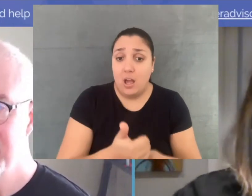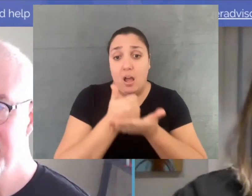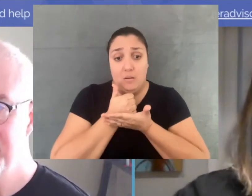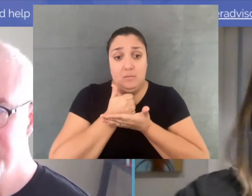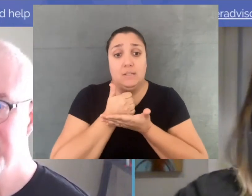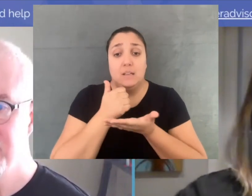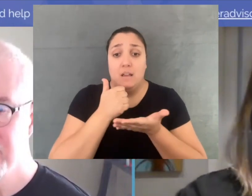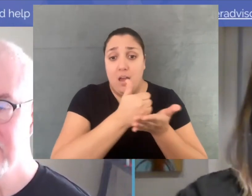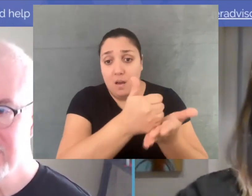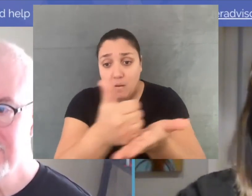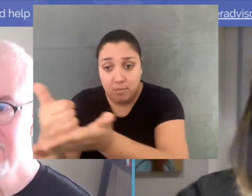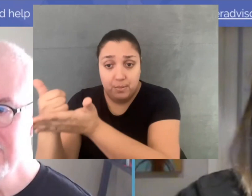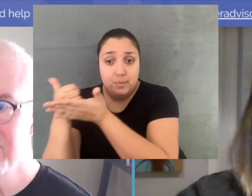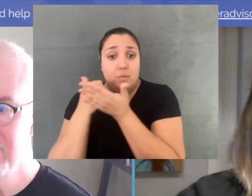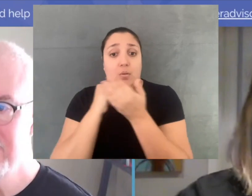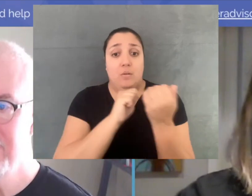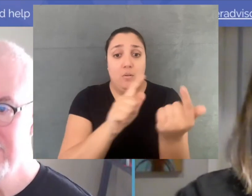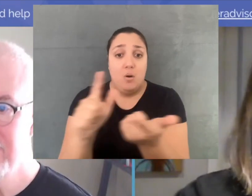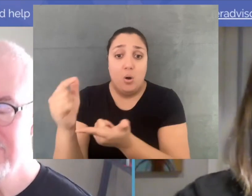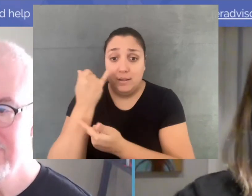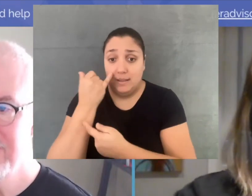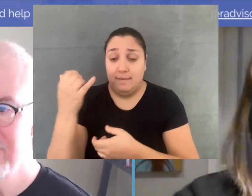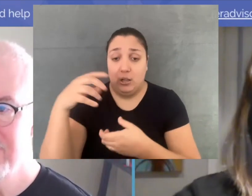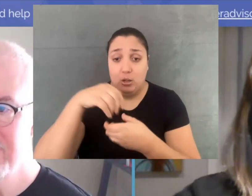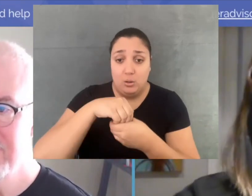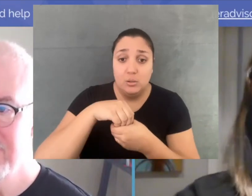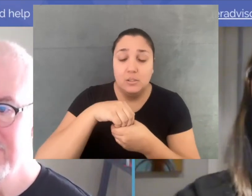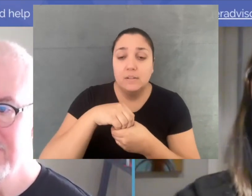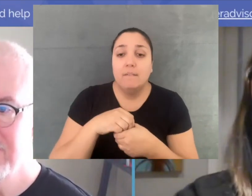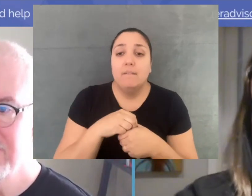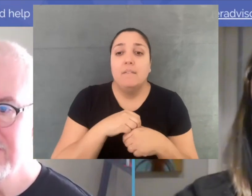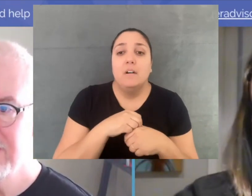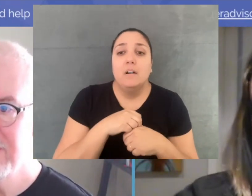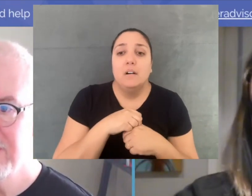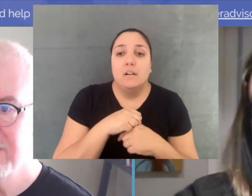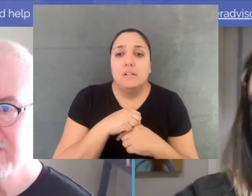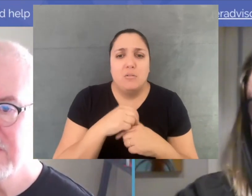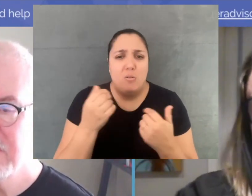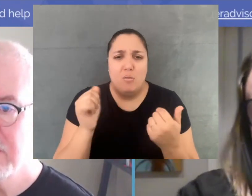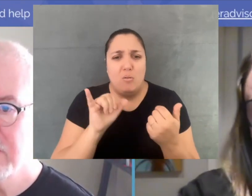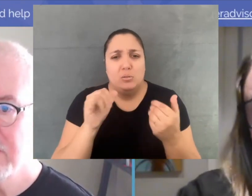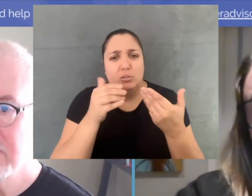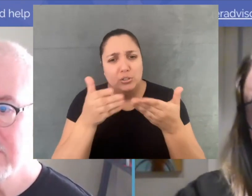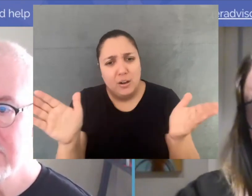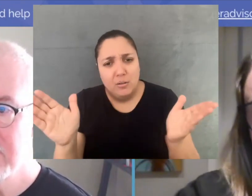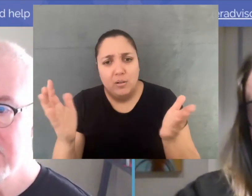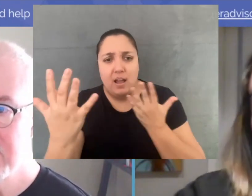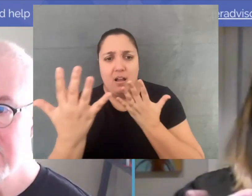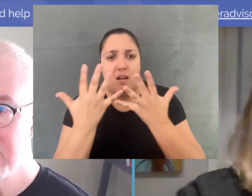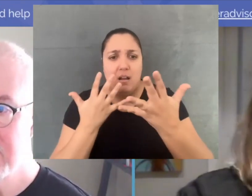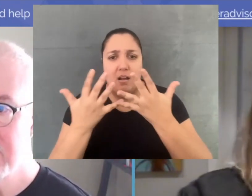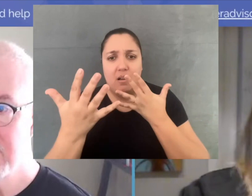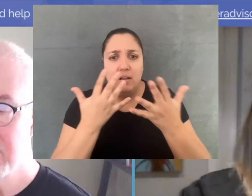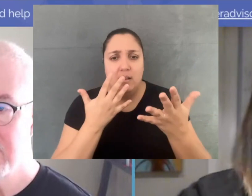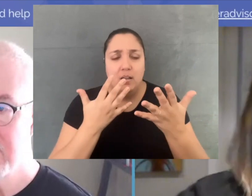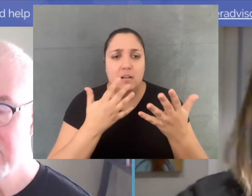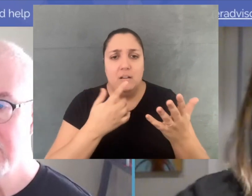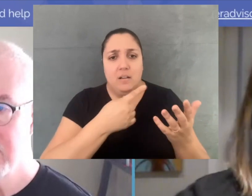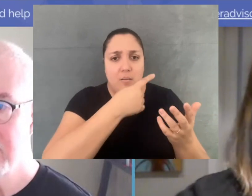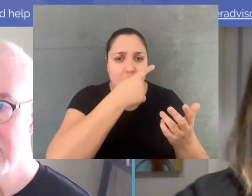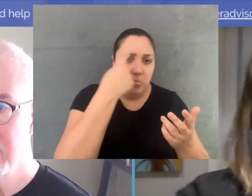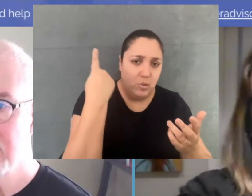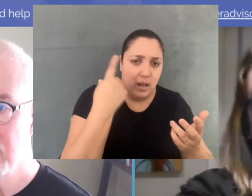better. It helps me. It helps everyone else too. To be inclusive, I think is a great, and those general things like the contrast.